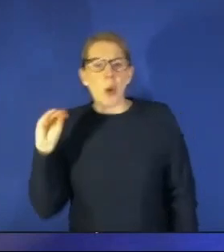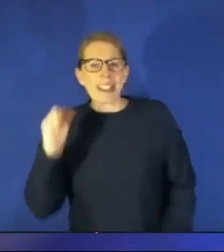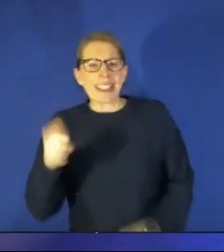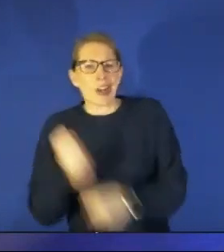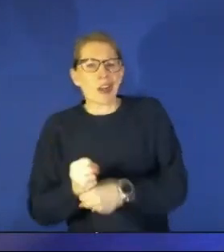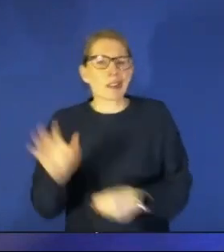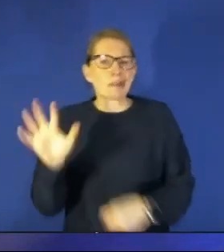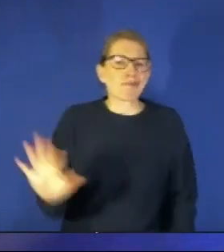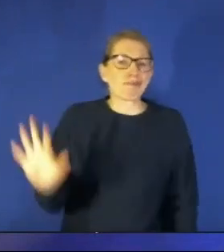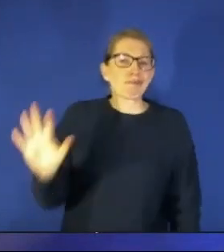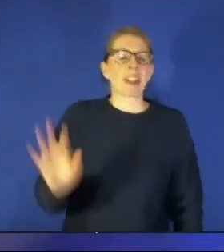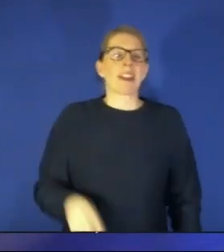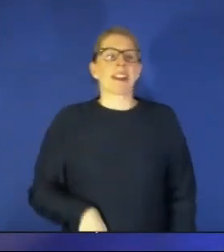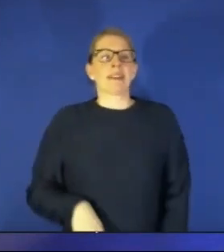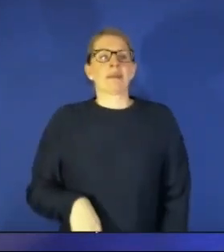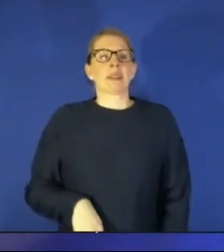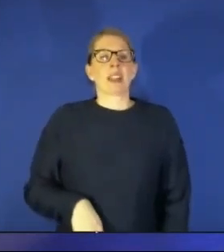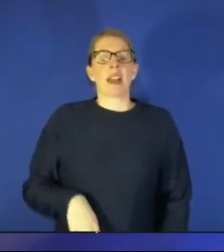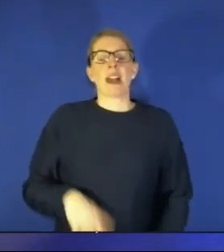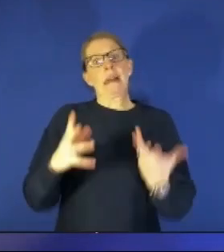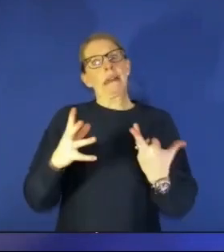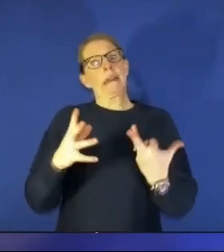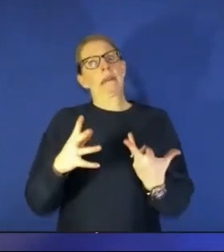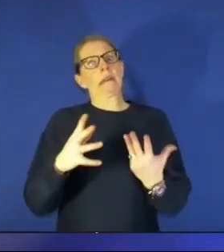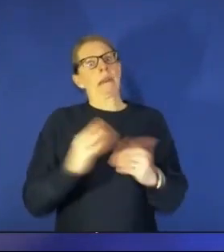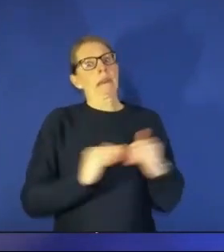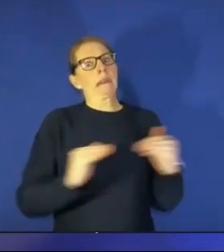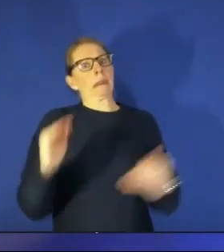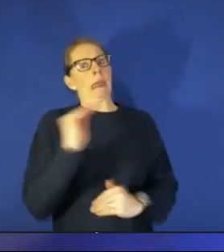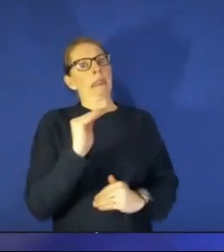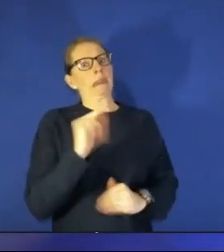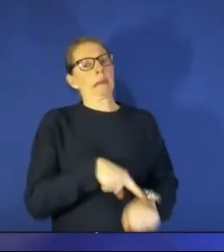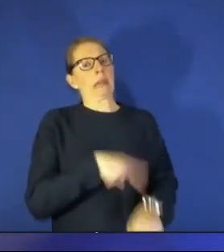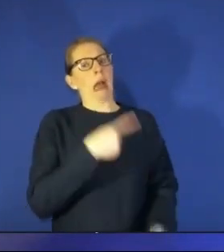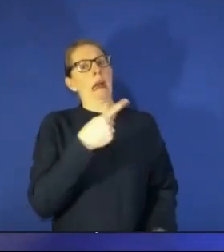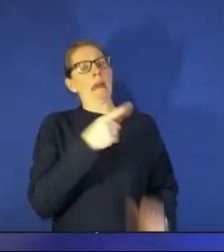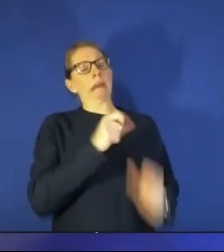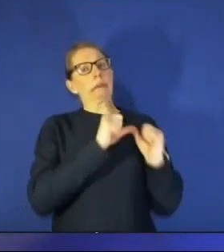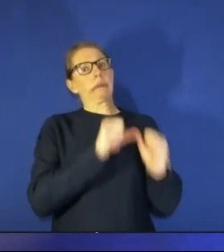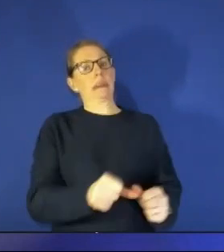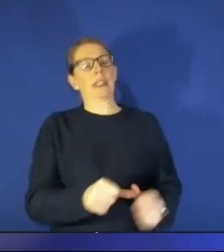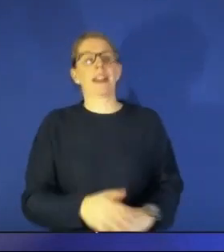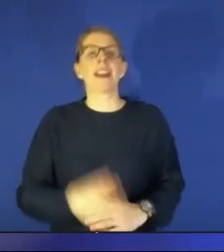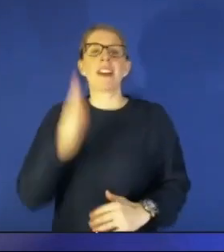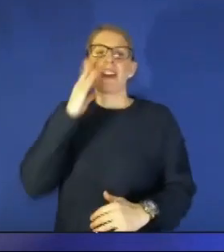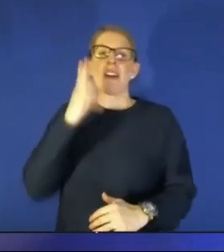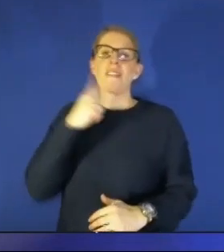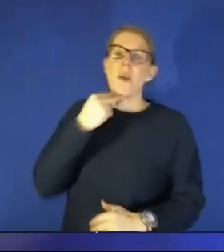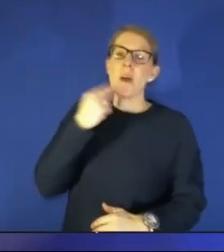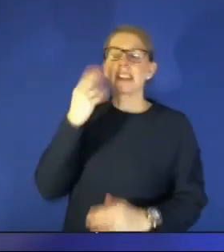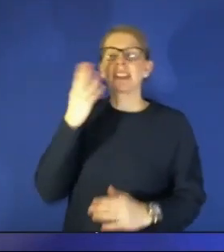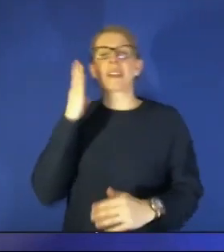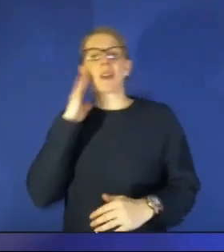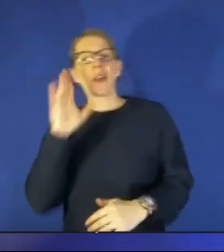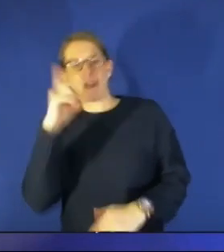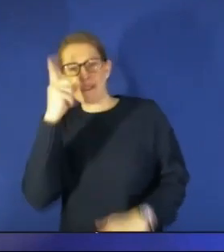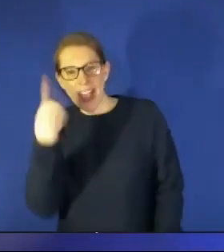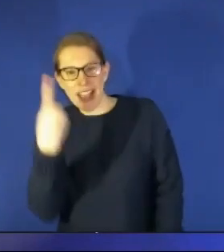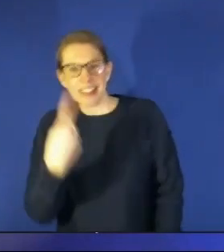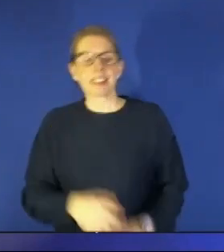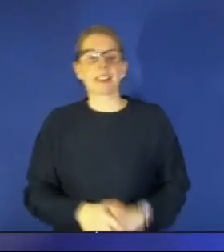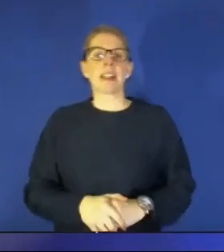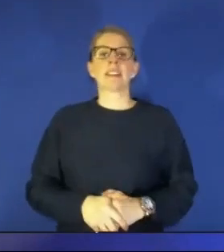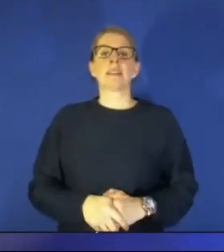decades. Maybe too long. In some Maybe people's no, minds. no. We know that voice and that face, so we're so glad you're here. So tell us a little bit about how